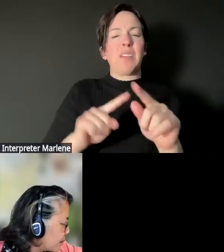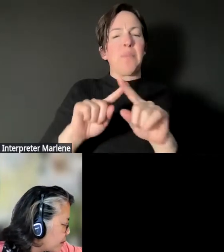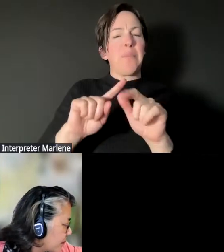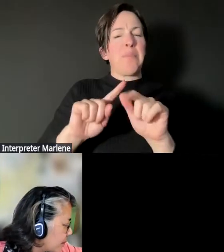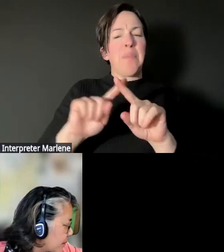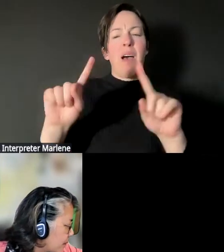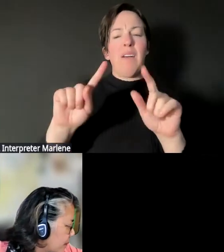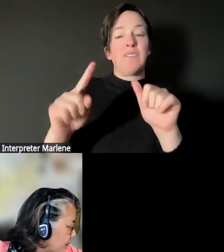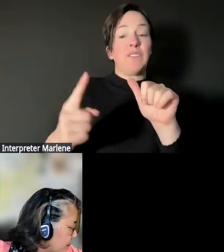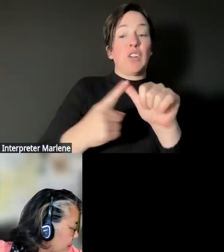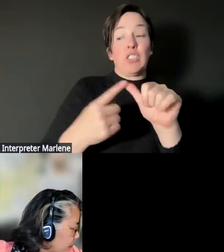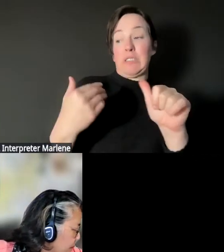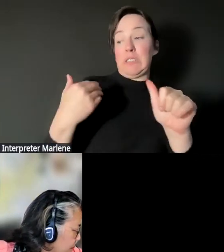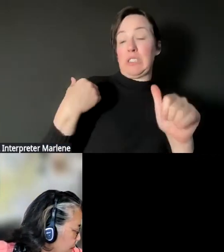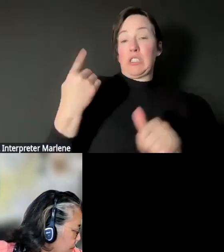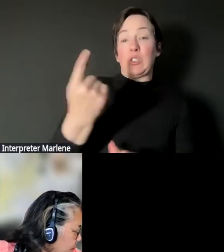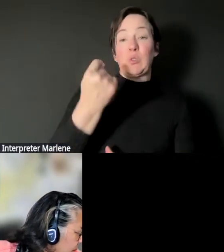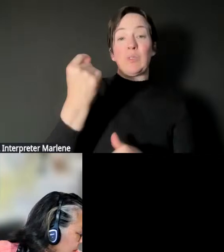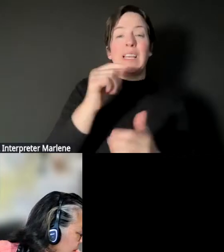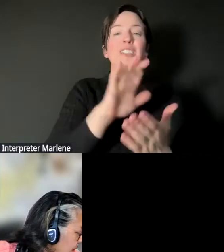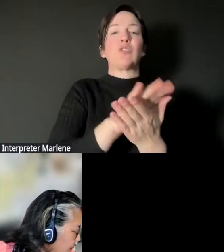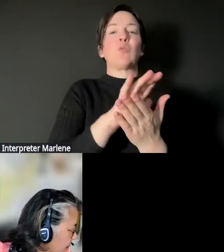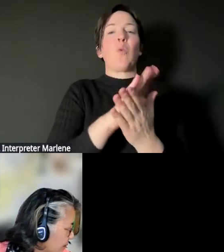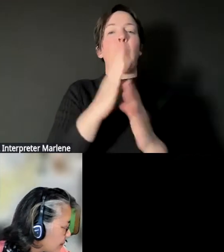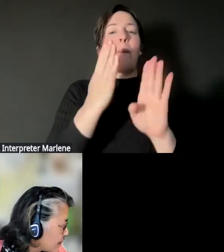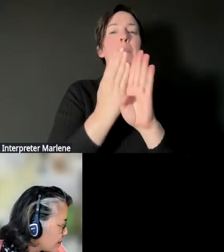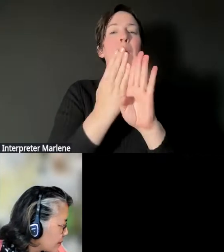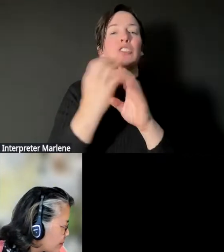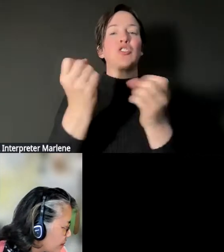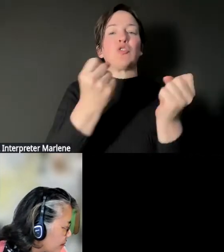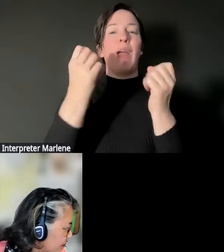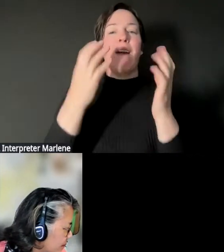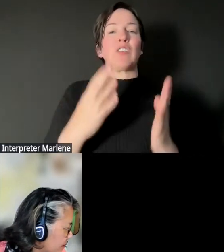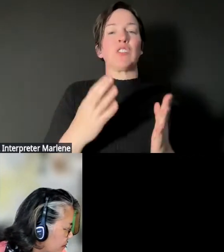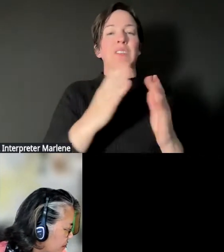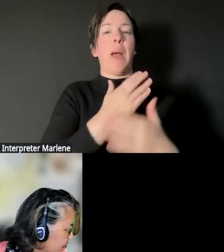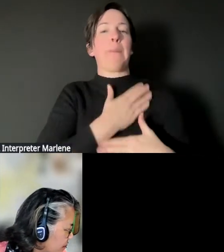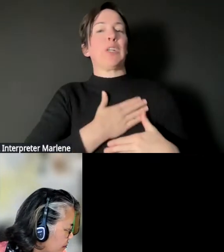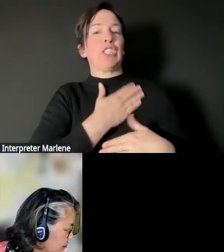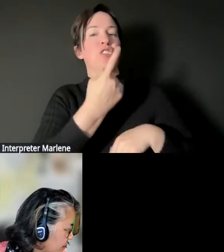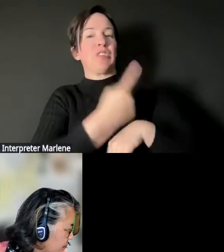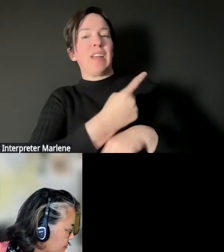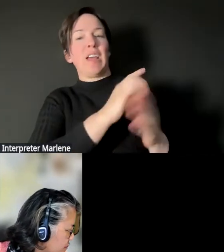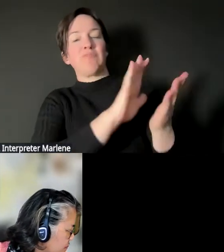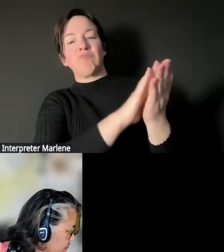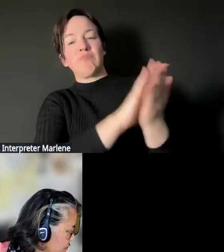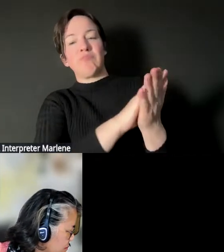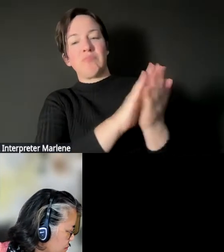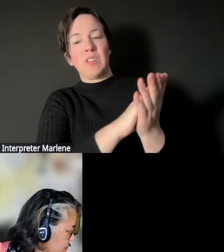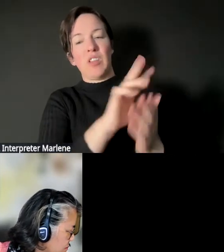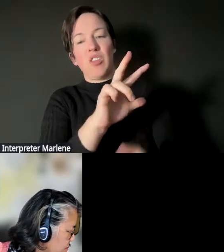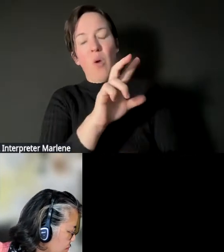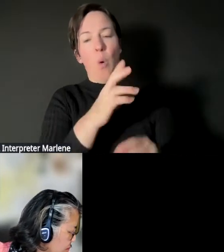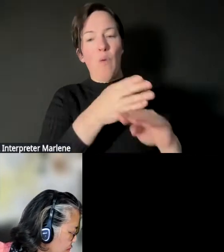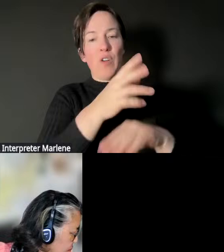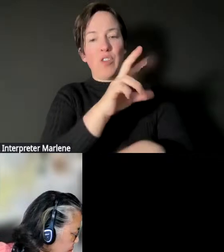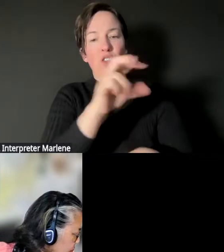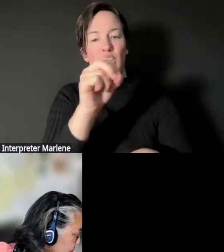2 days ago, was School Bus Drivers Appreciation Day. So thank you to our 30-plus CSEA members at the bus